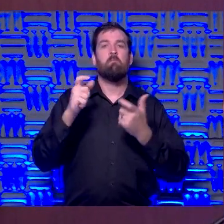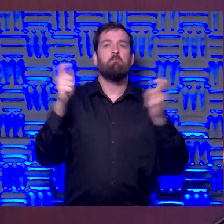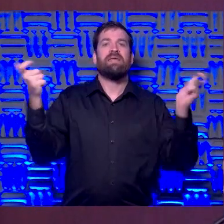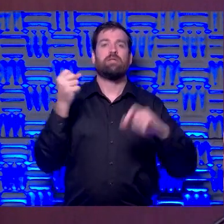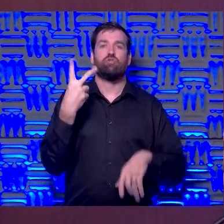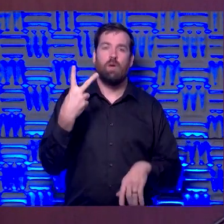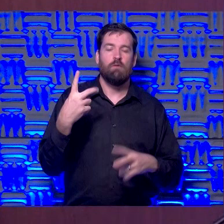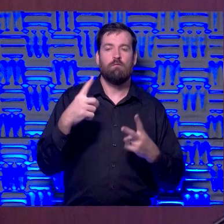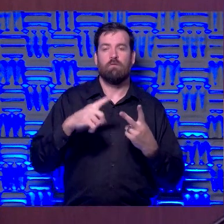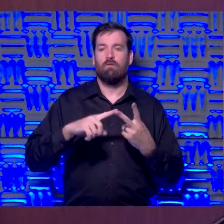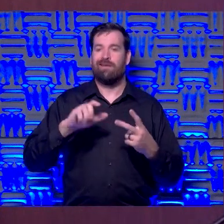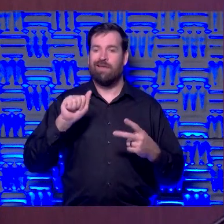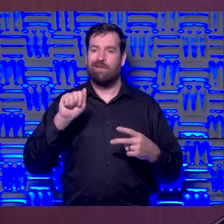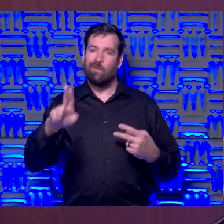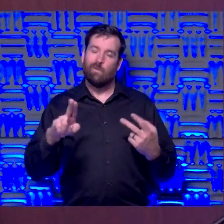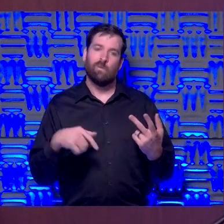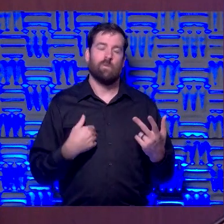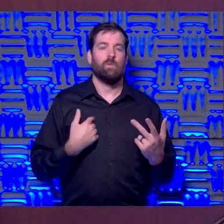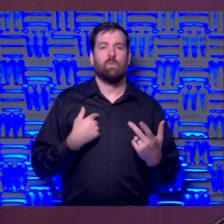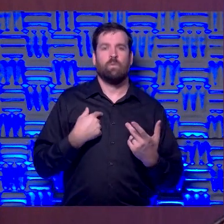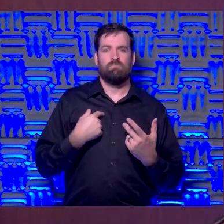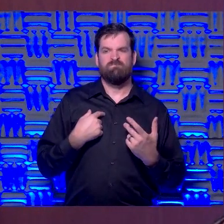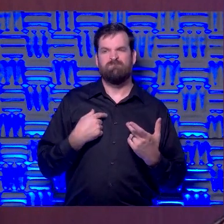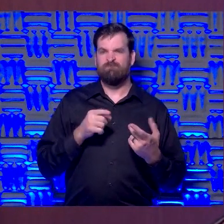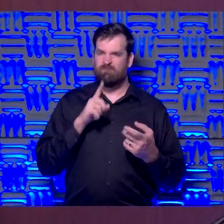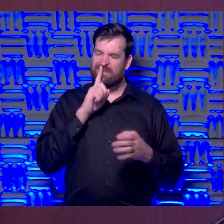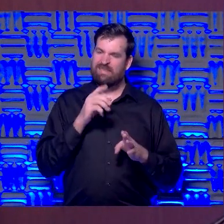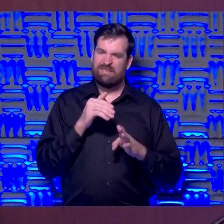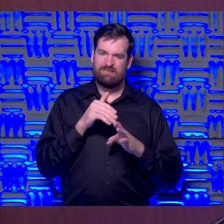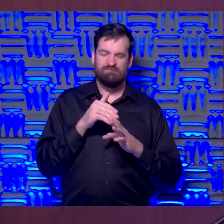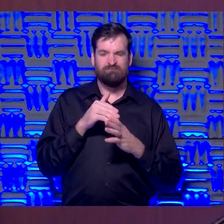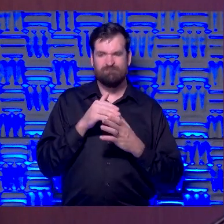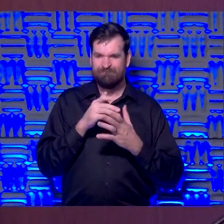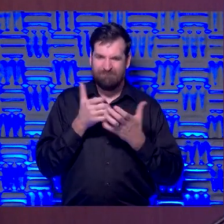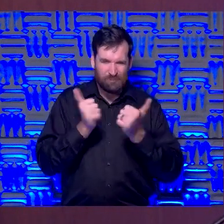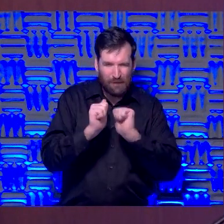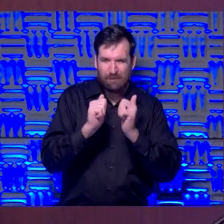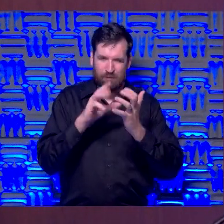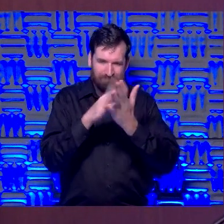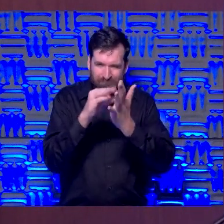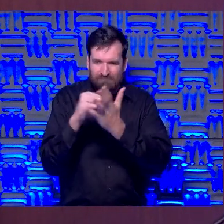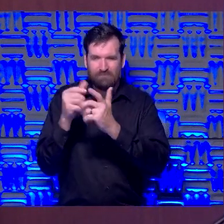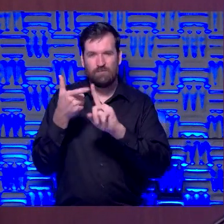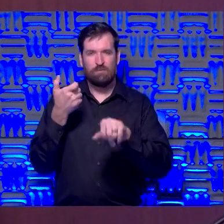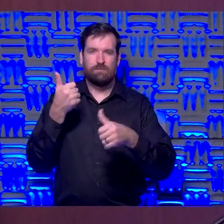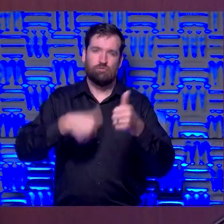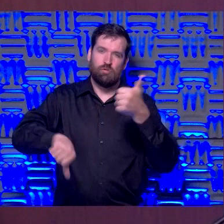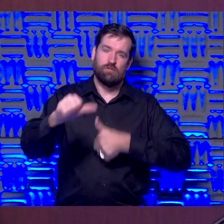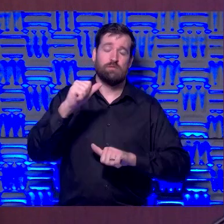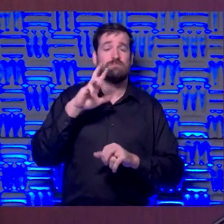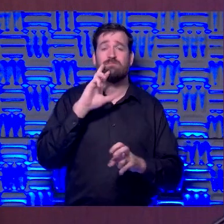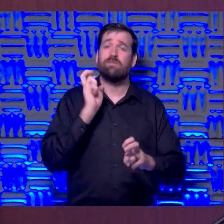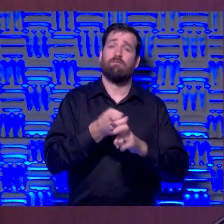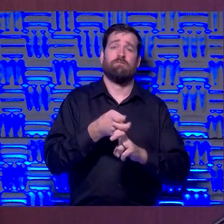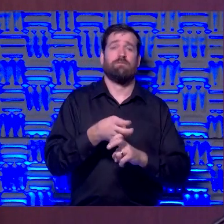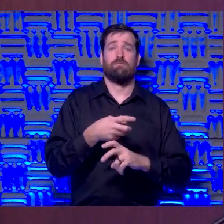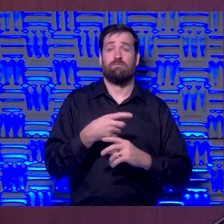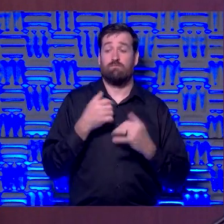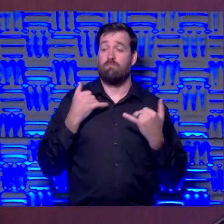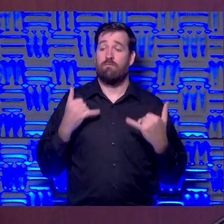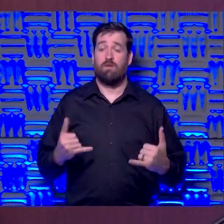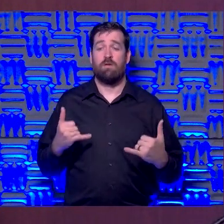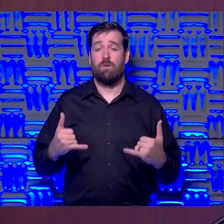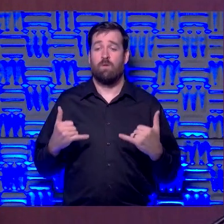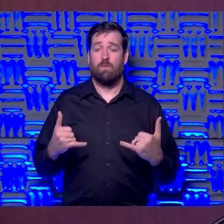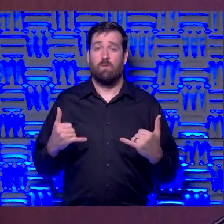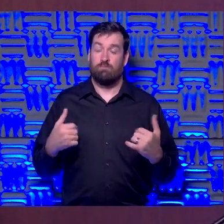in the AAU. I mean, I think we're all leaning pretty heavily in trying to learn lessons from each other. And it's challenging because we're at a point right